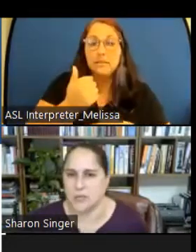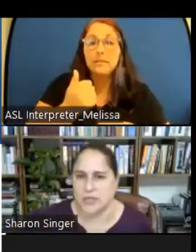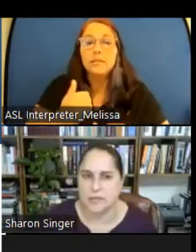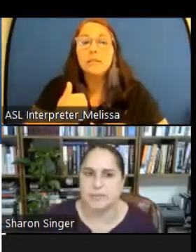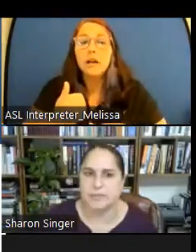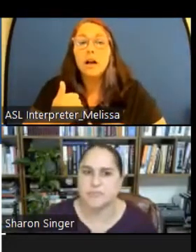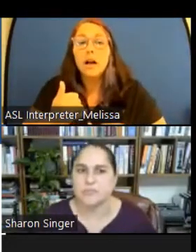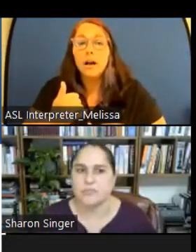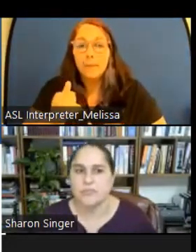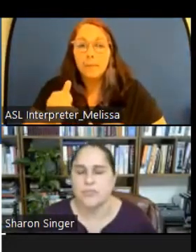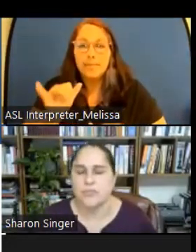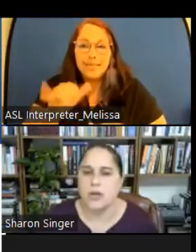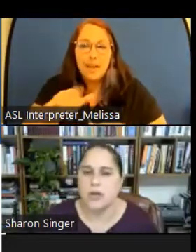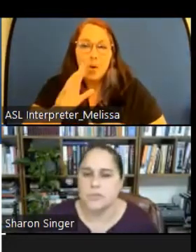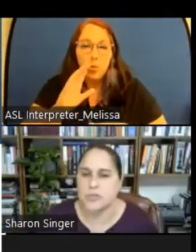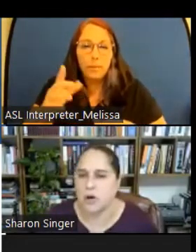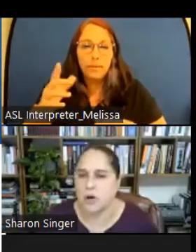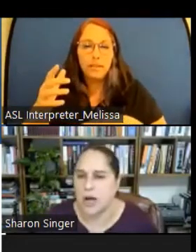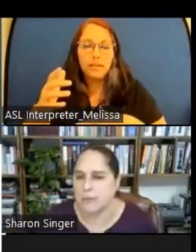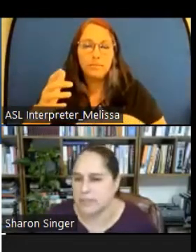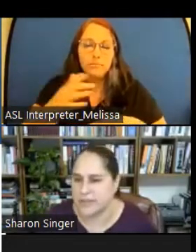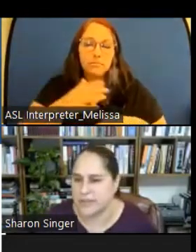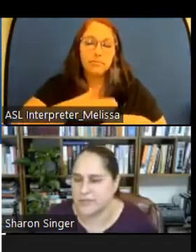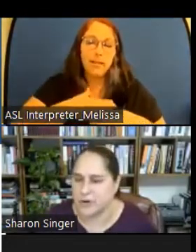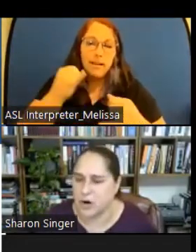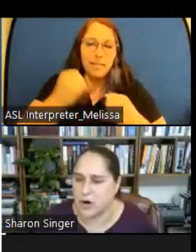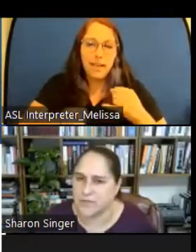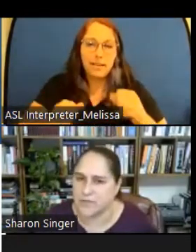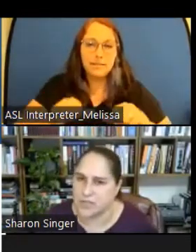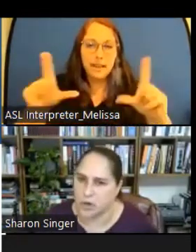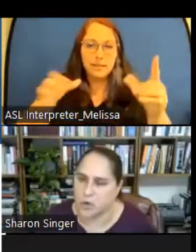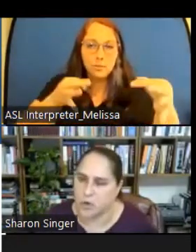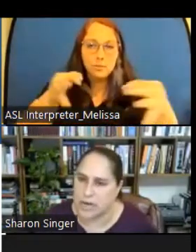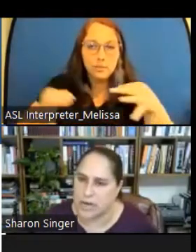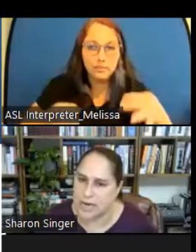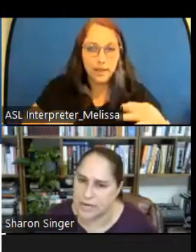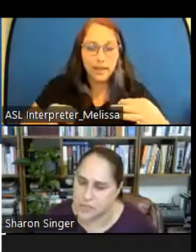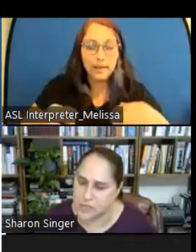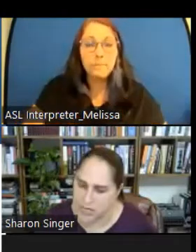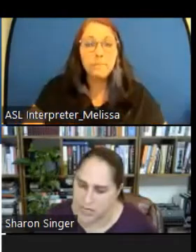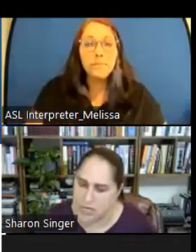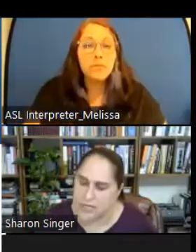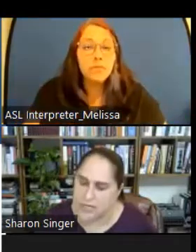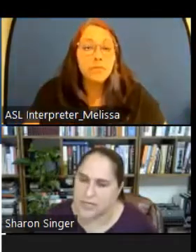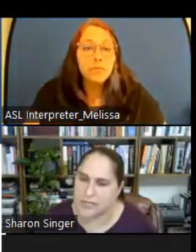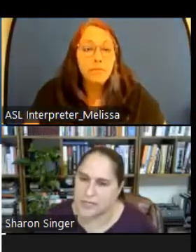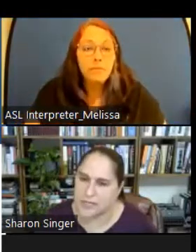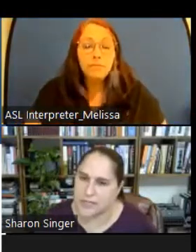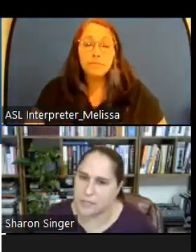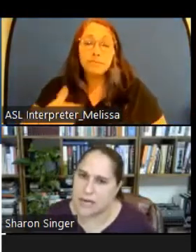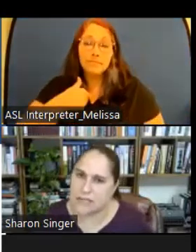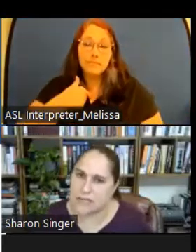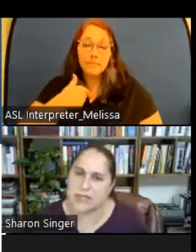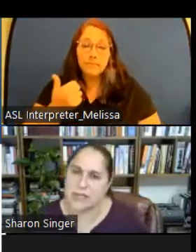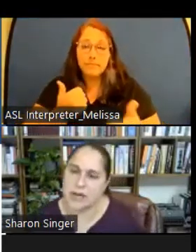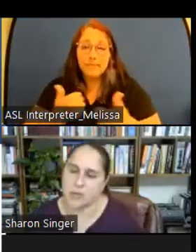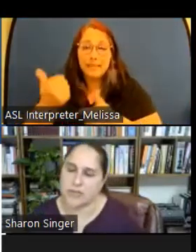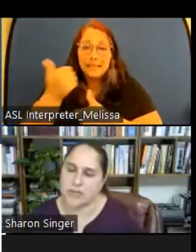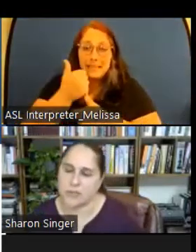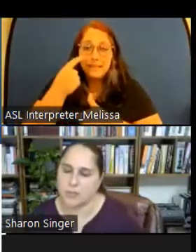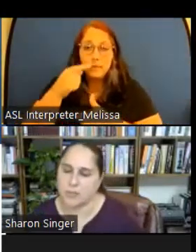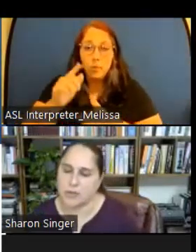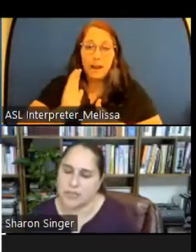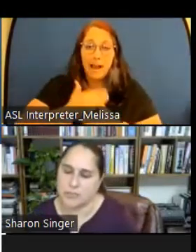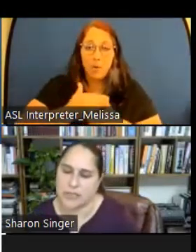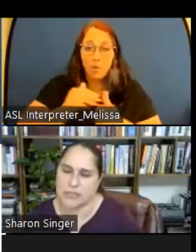next one. So I'm the lead for our office on coordinated entry. This is a policy that